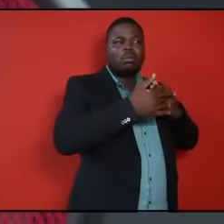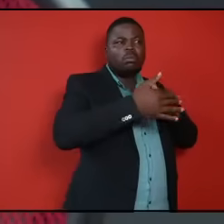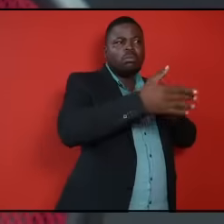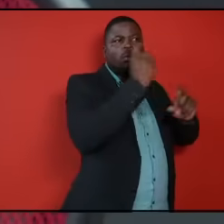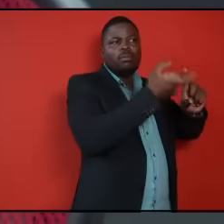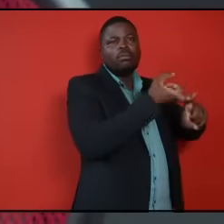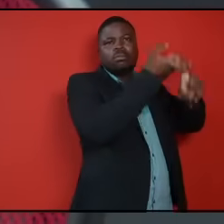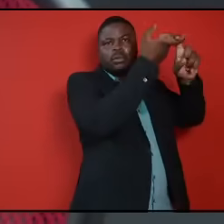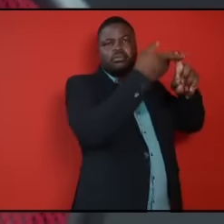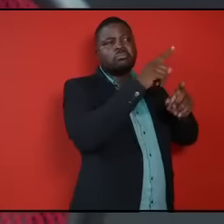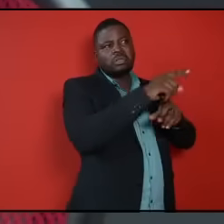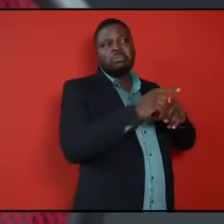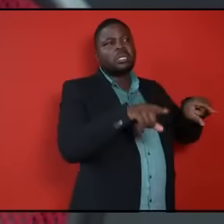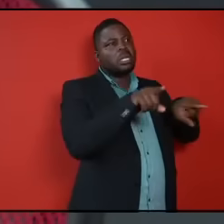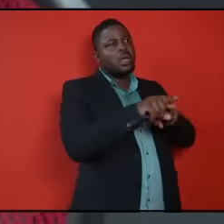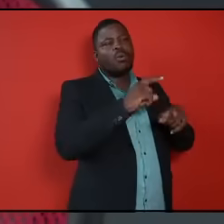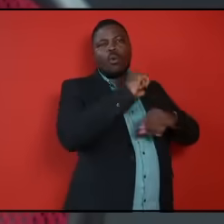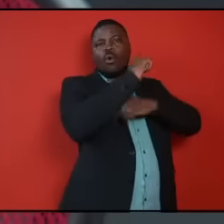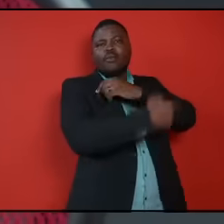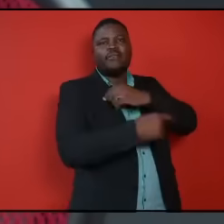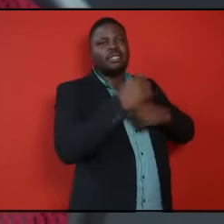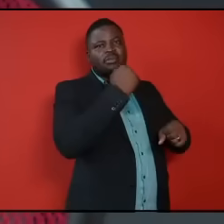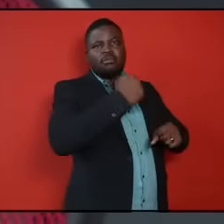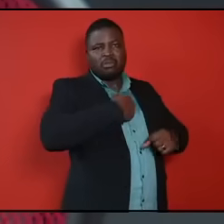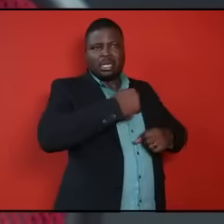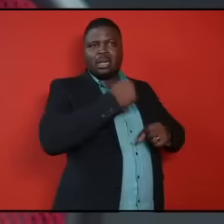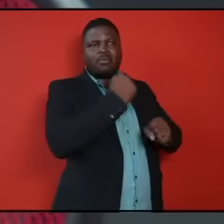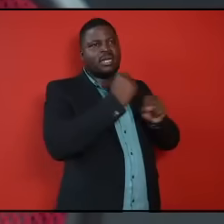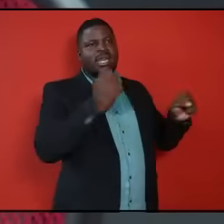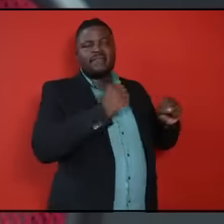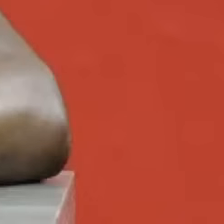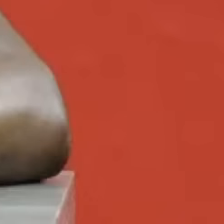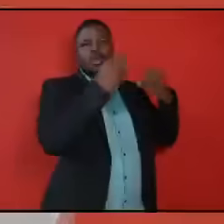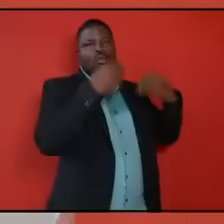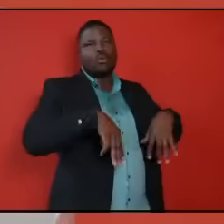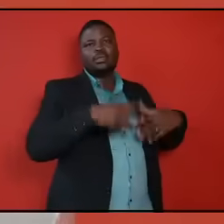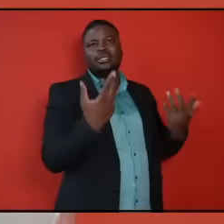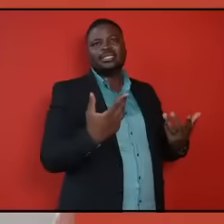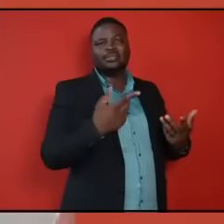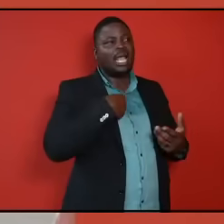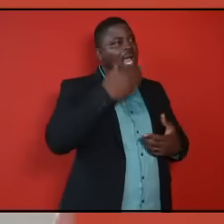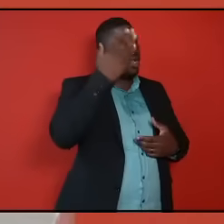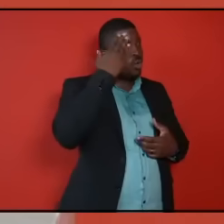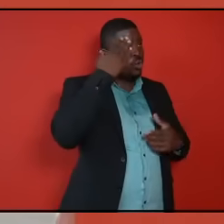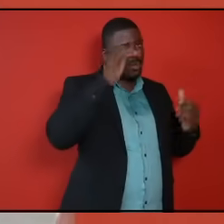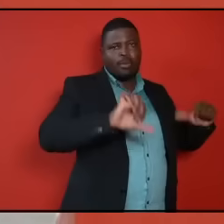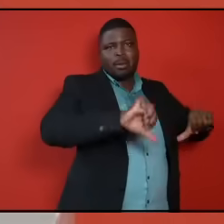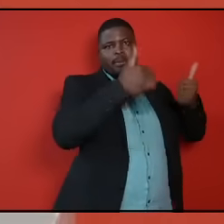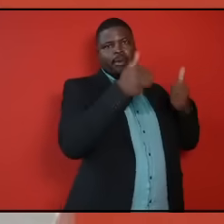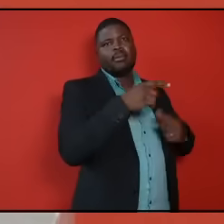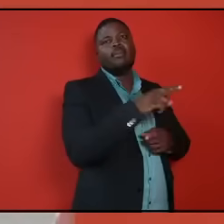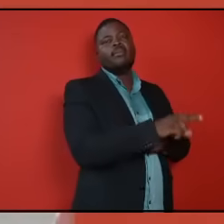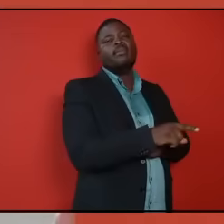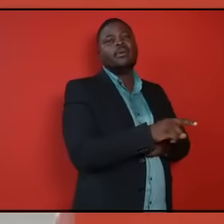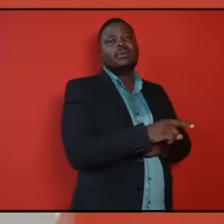lost a single conference. So that's how much I was a master. So when I